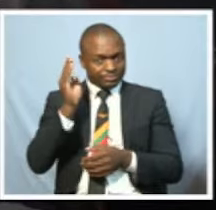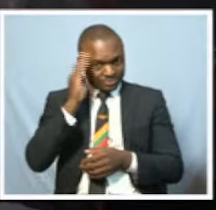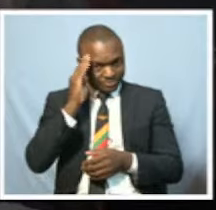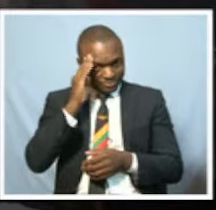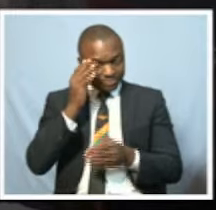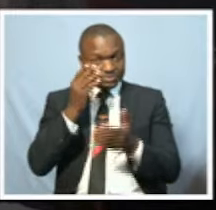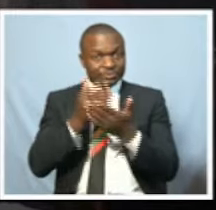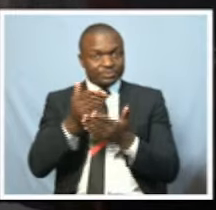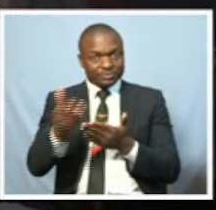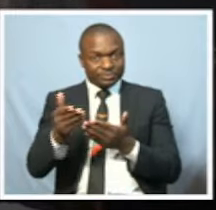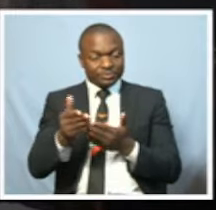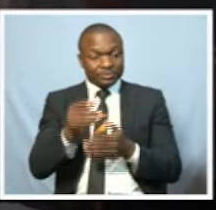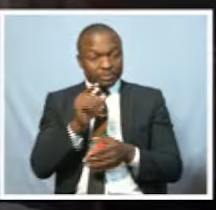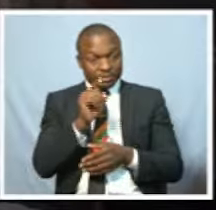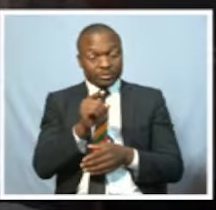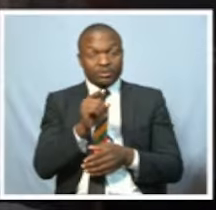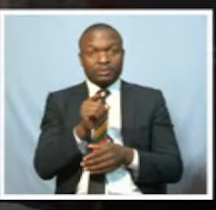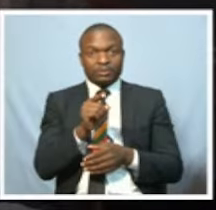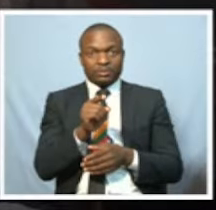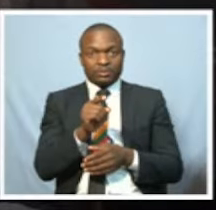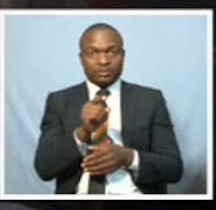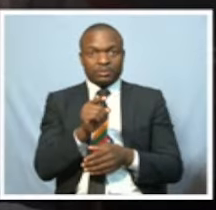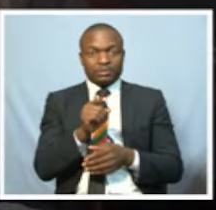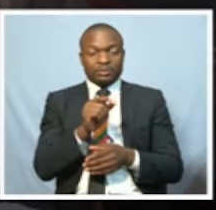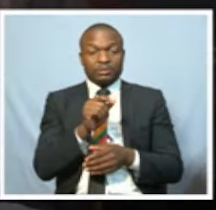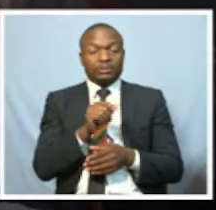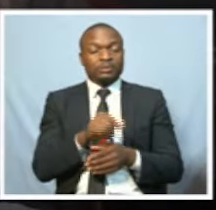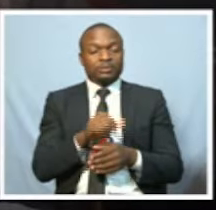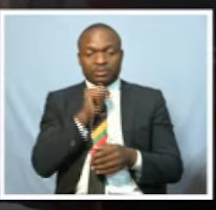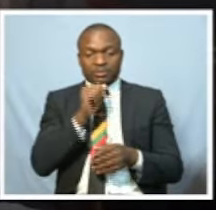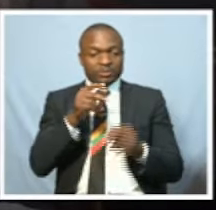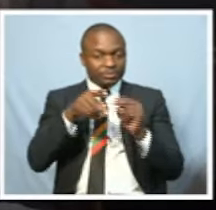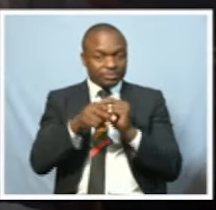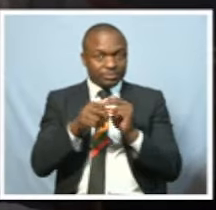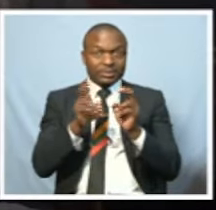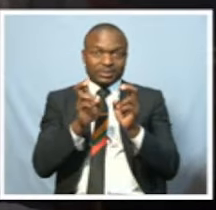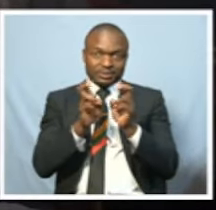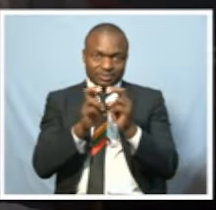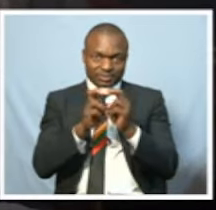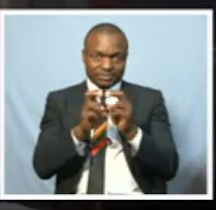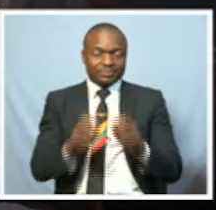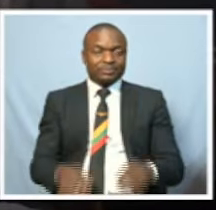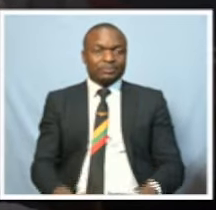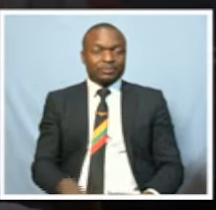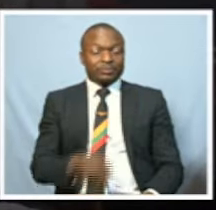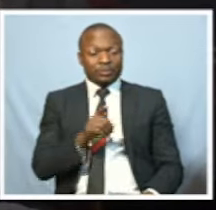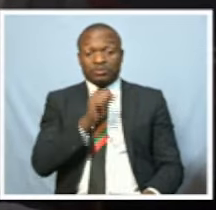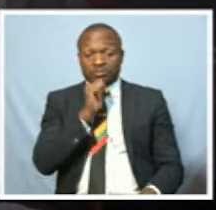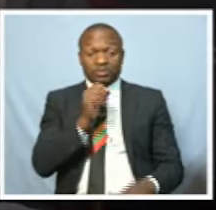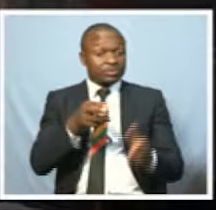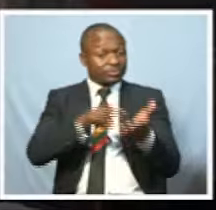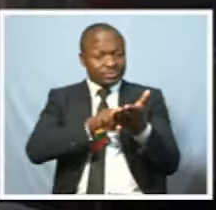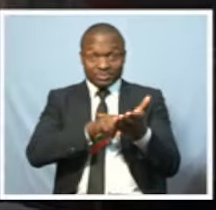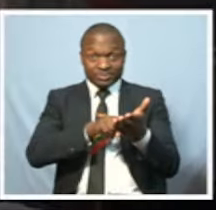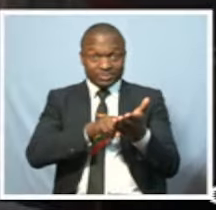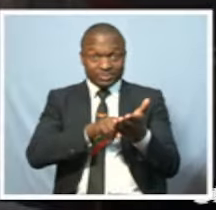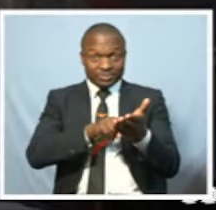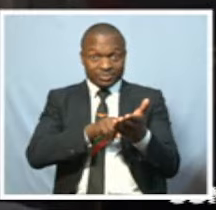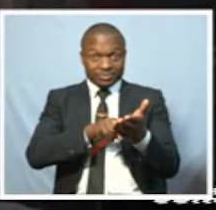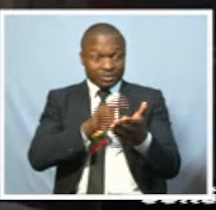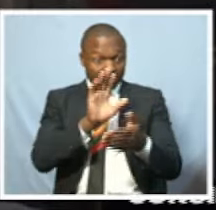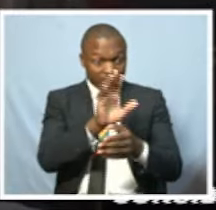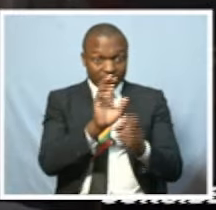procurement. You are insisting you did not terminate the contract. You did not renew also